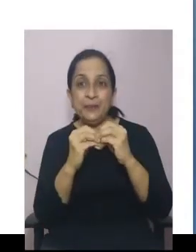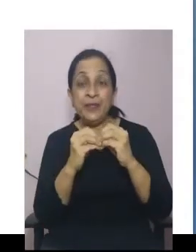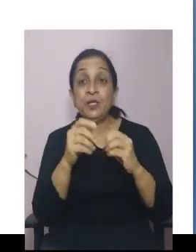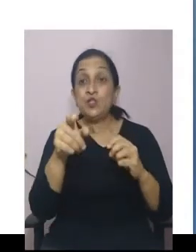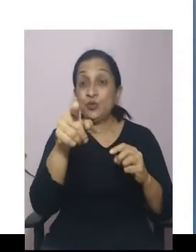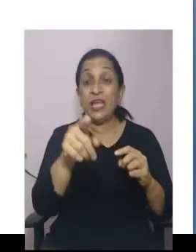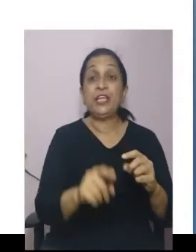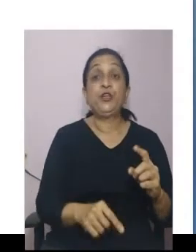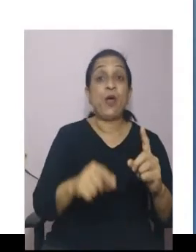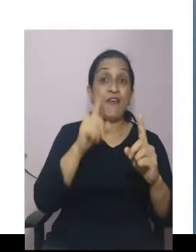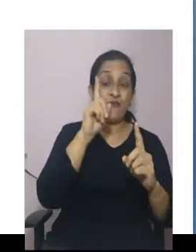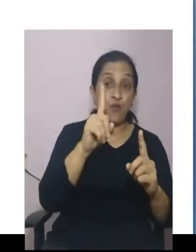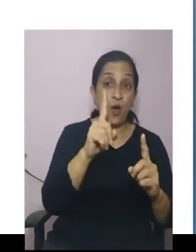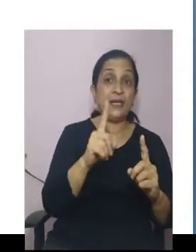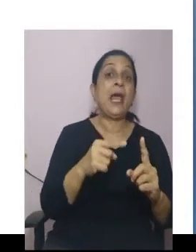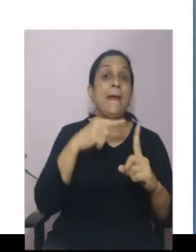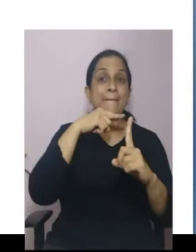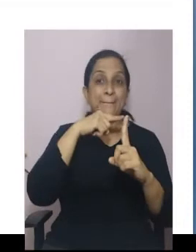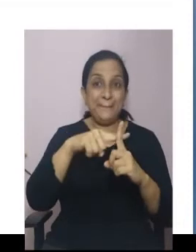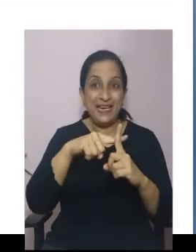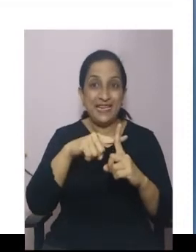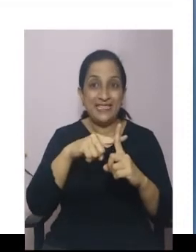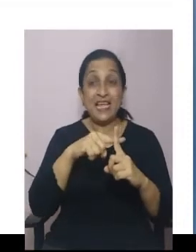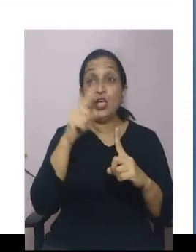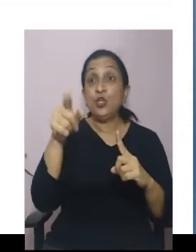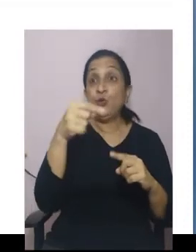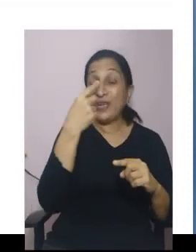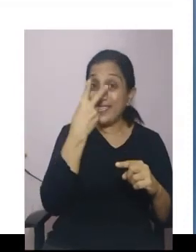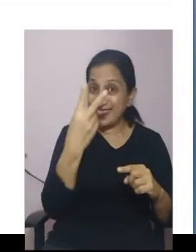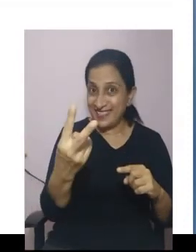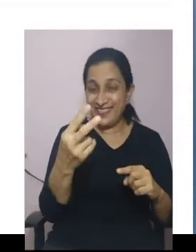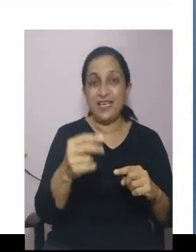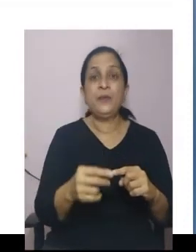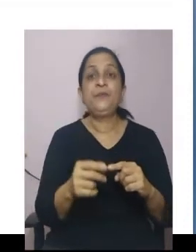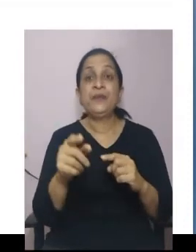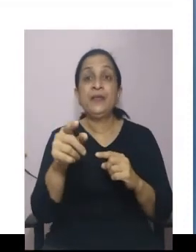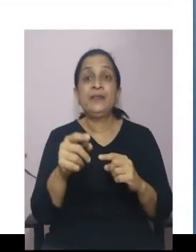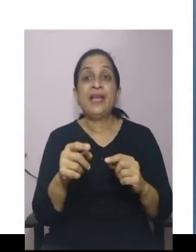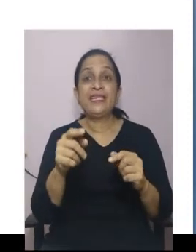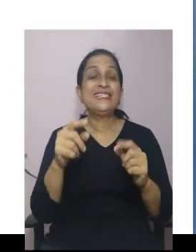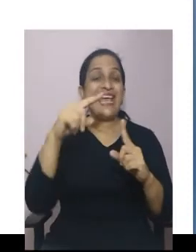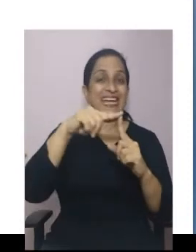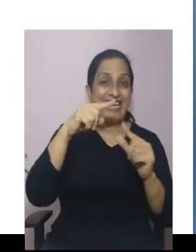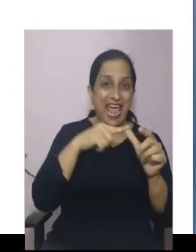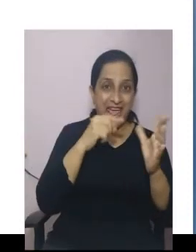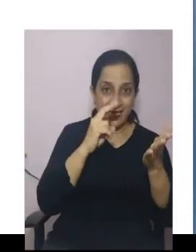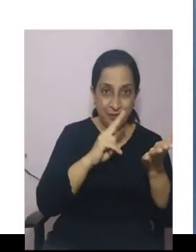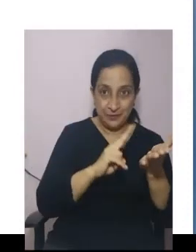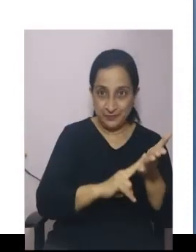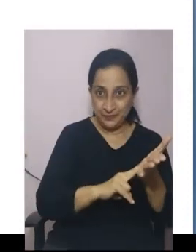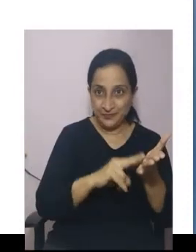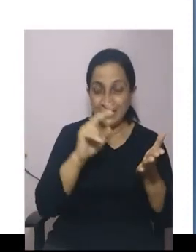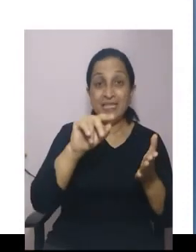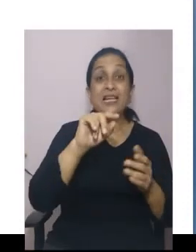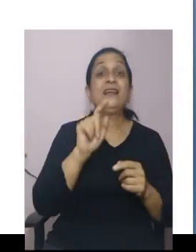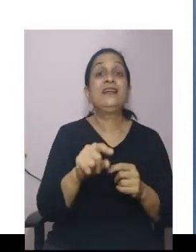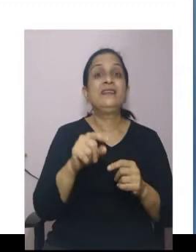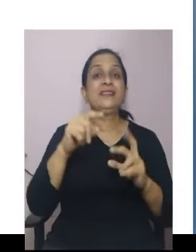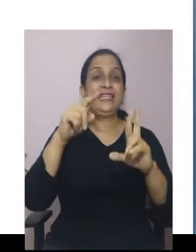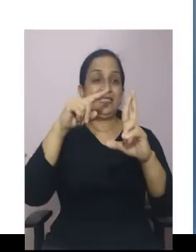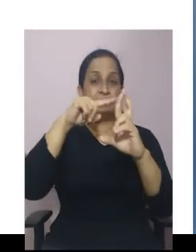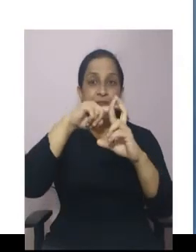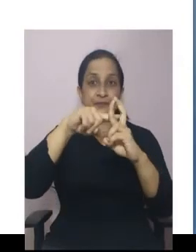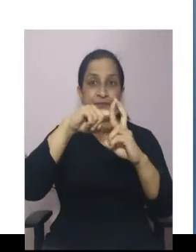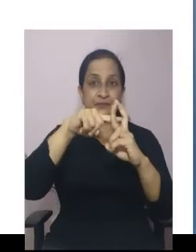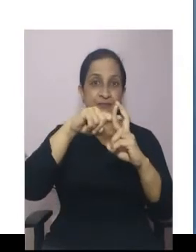theta. That is BC, this is opposite side by adjacent side is nothing but tan